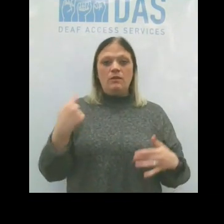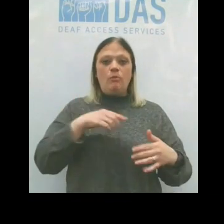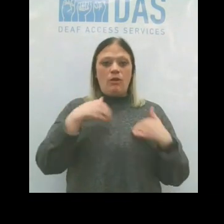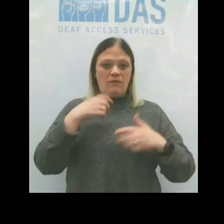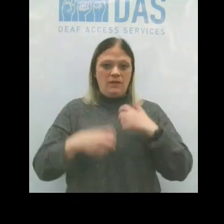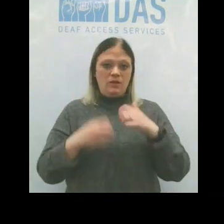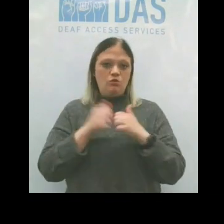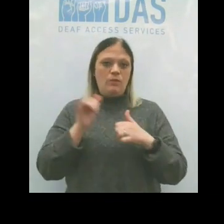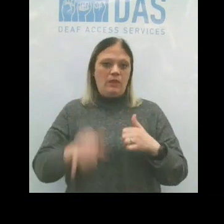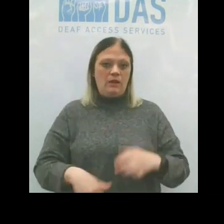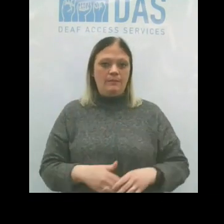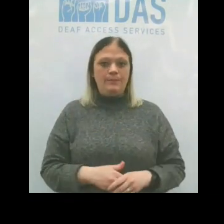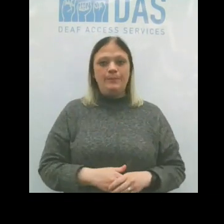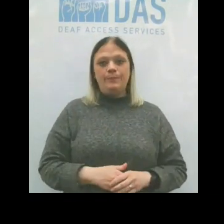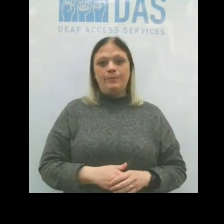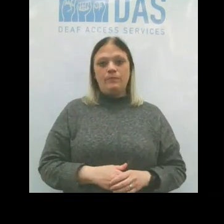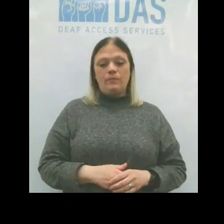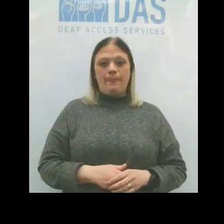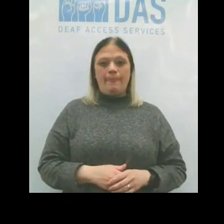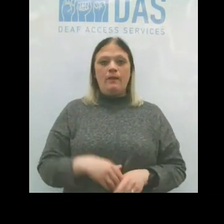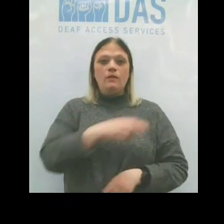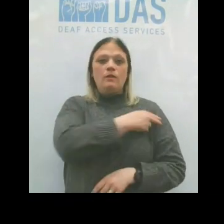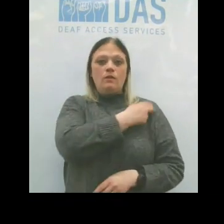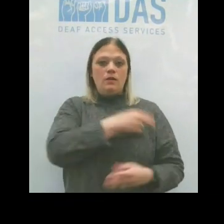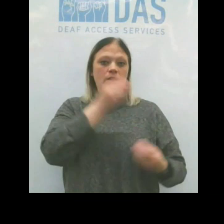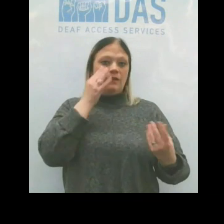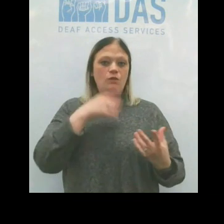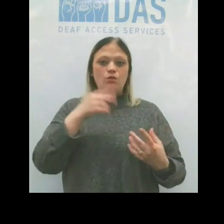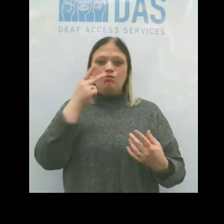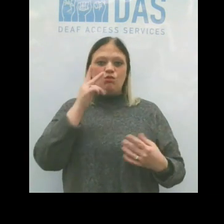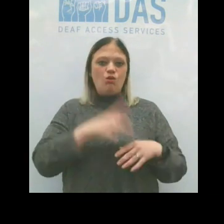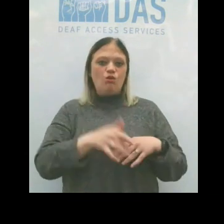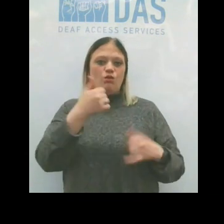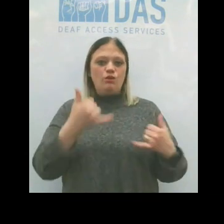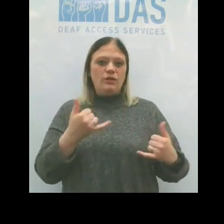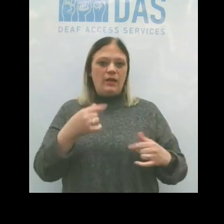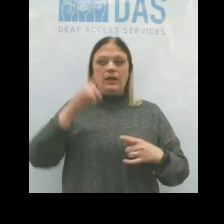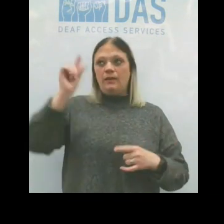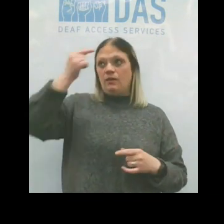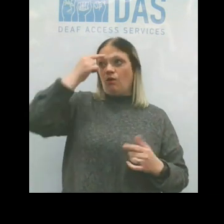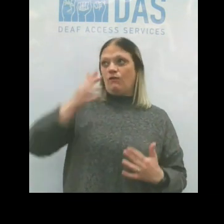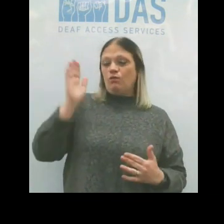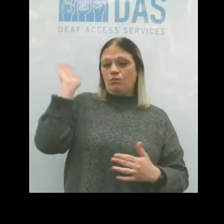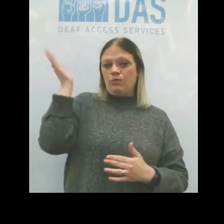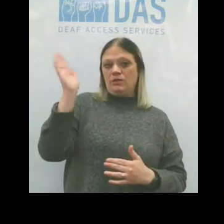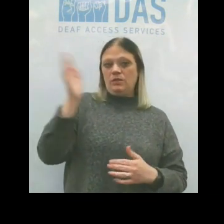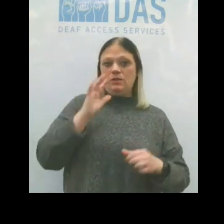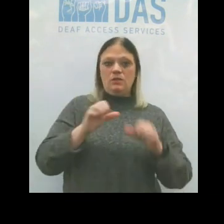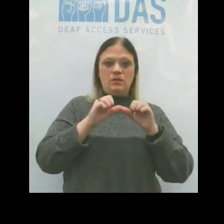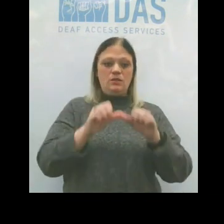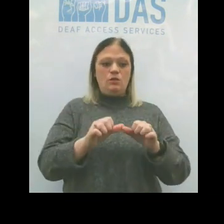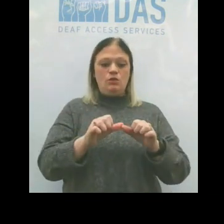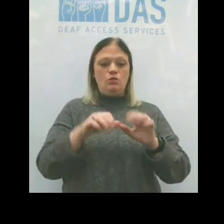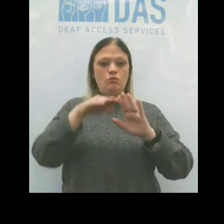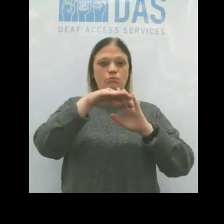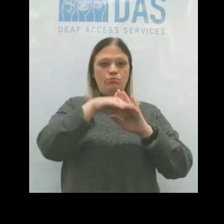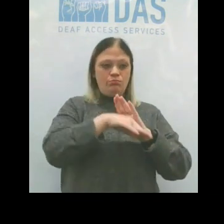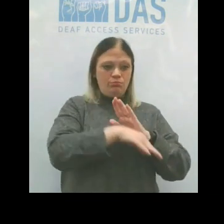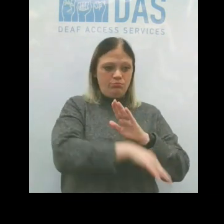issue with that. The hospitalization data, this you saw earlier today during the governor's presentation, it shows a continual decline